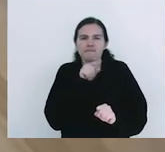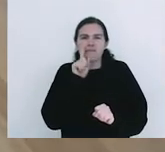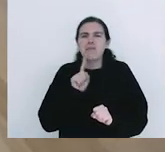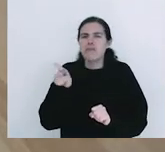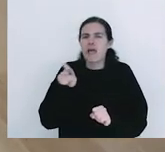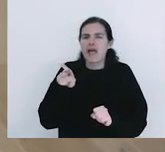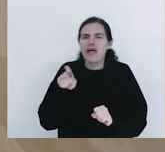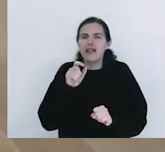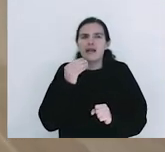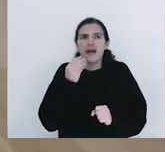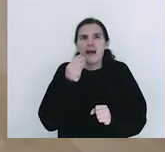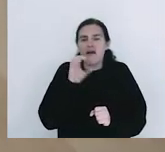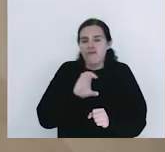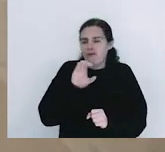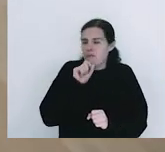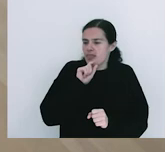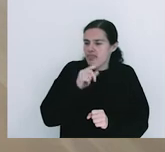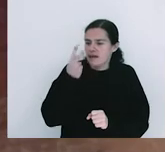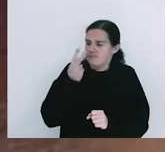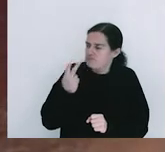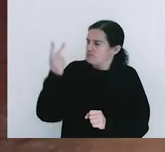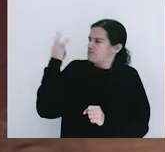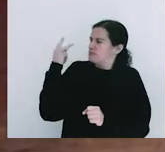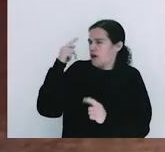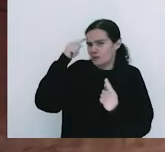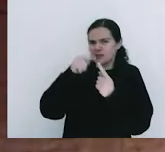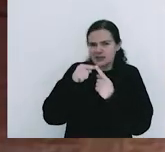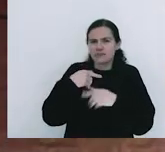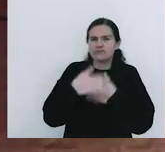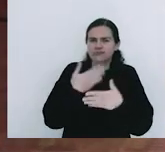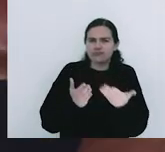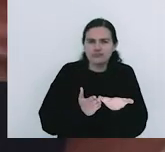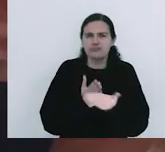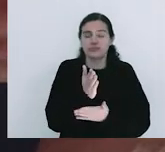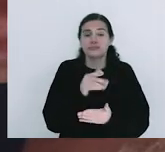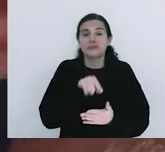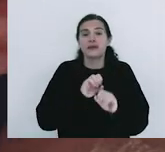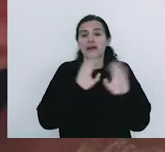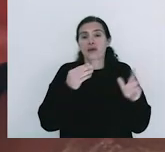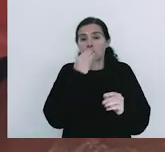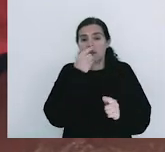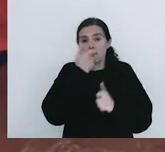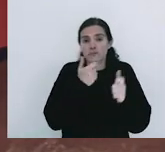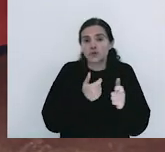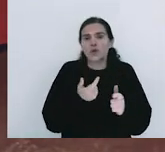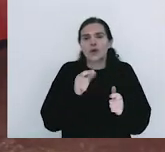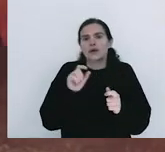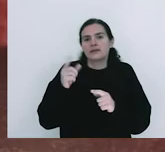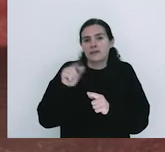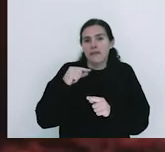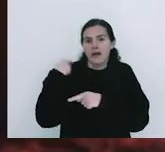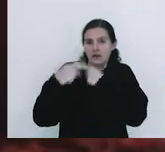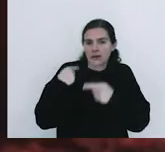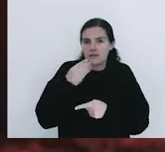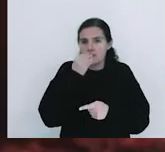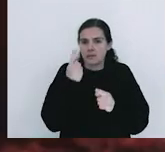in looking back in order to be able to move forward. Of course, cannibalism, anthropophagia, has also a cultural meaning.